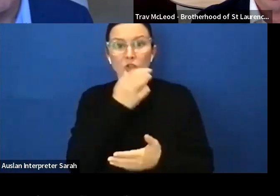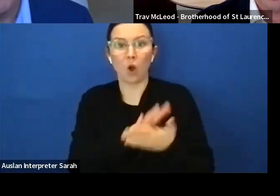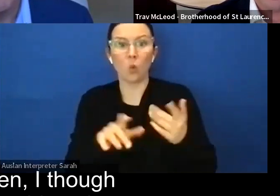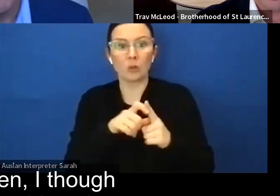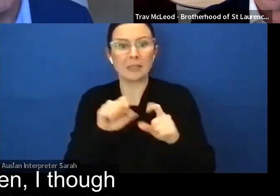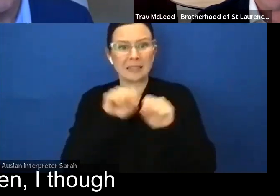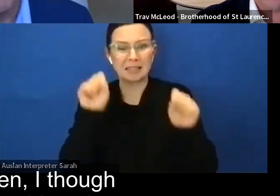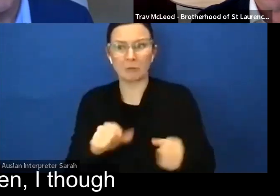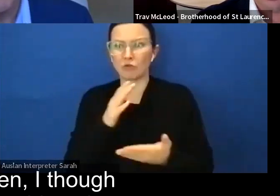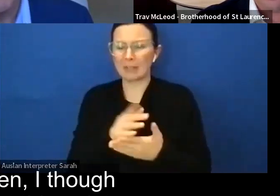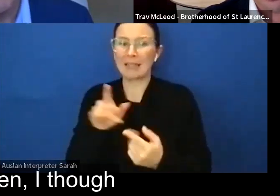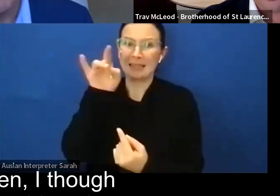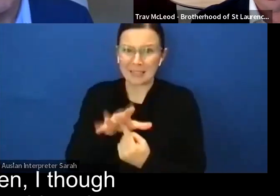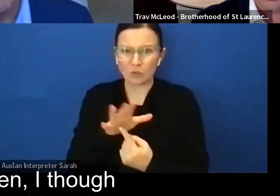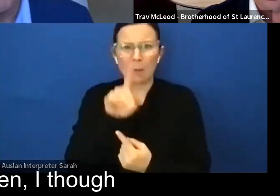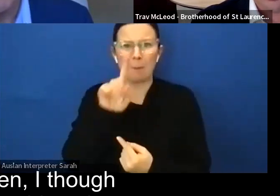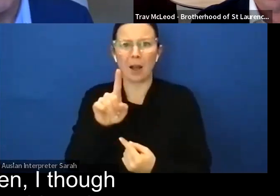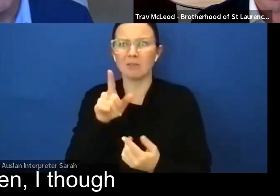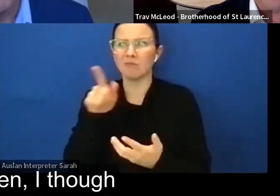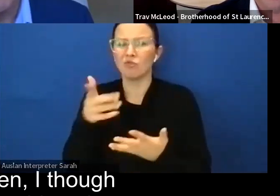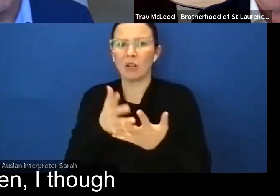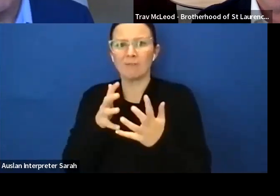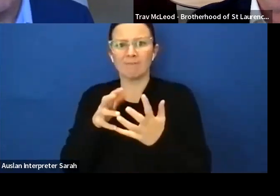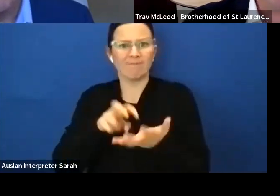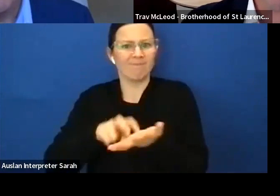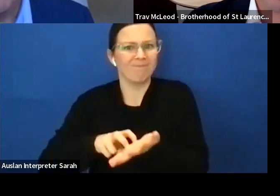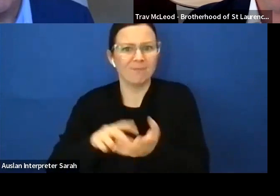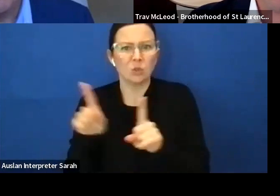is. And Gretchen, I thought I'd ask you at this point,